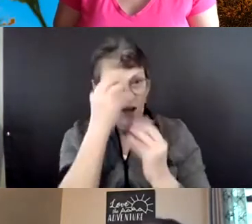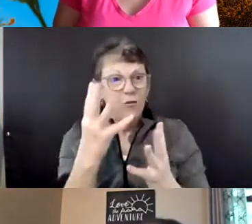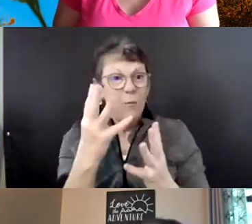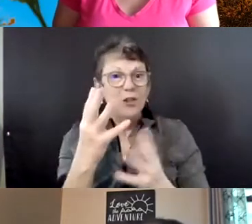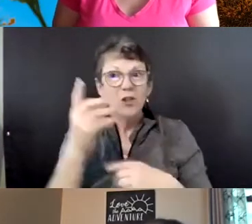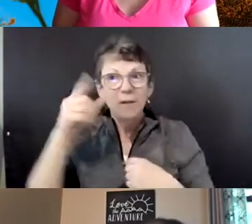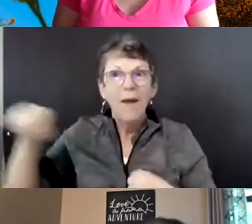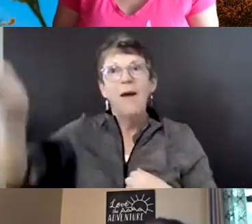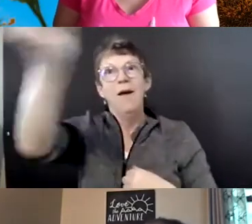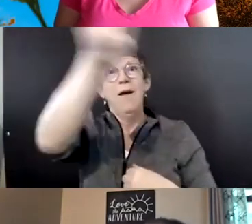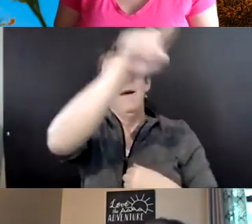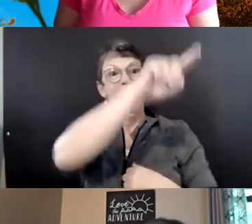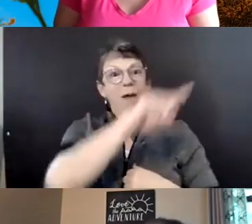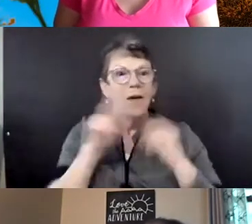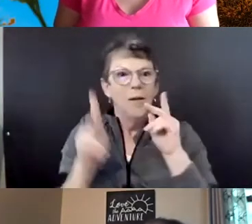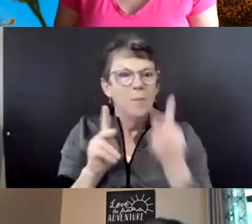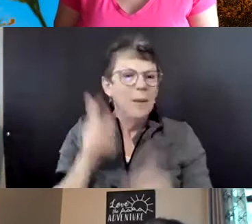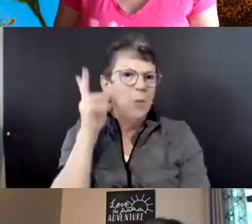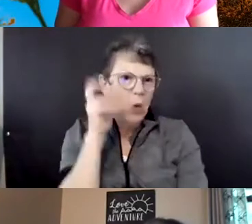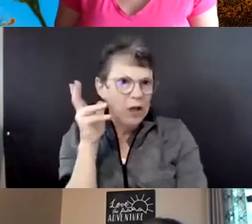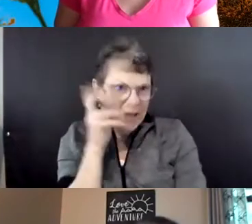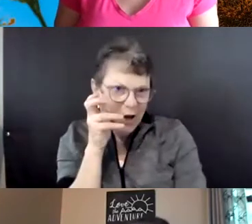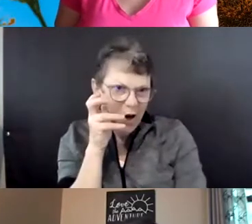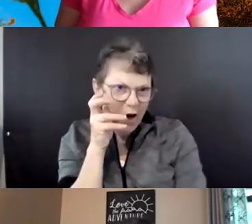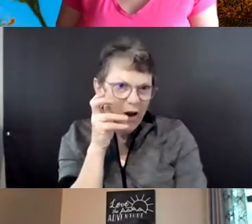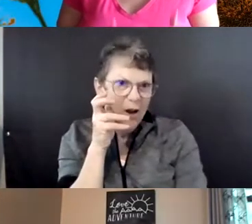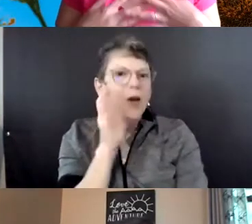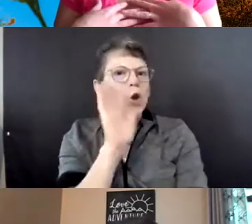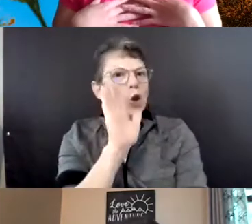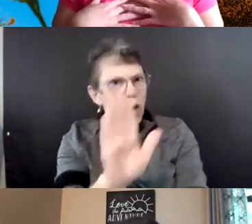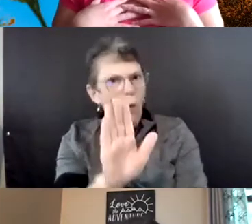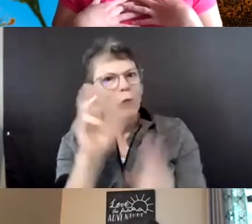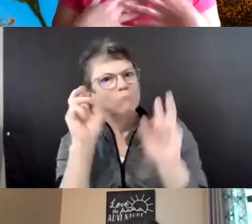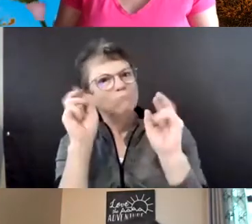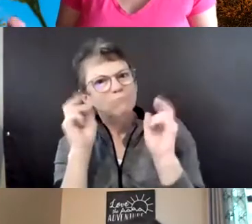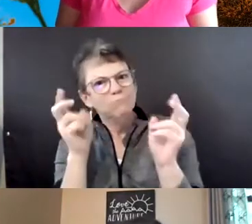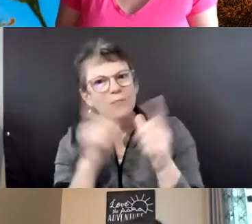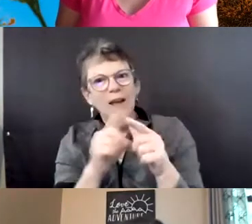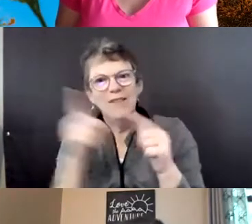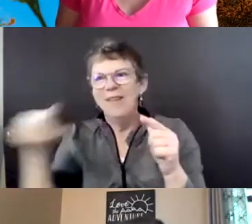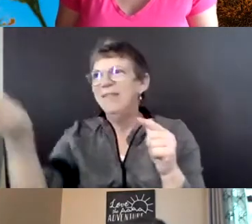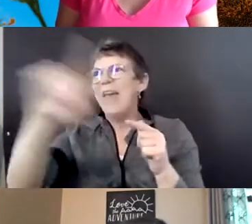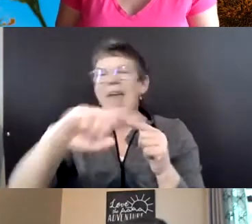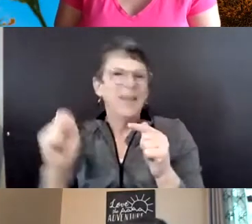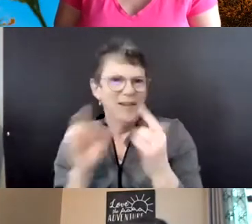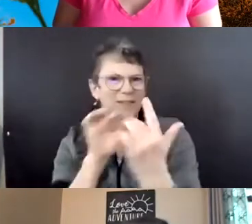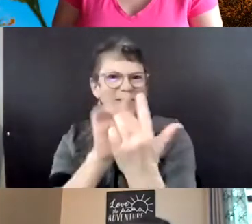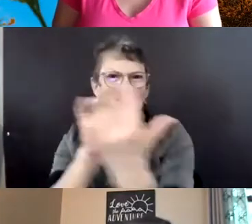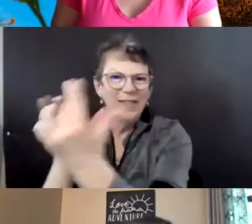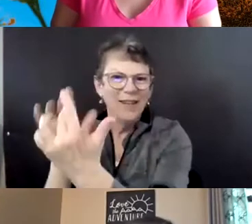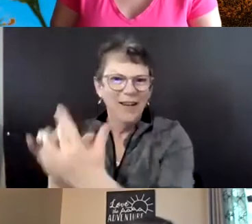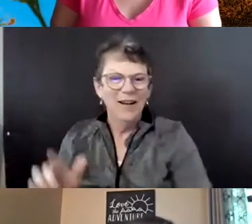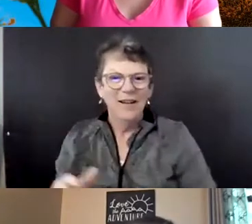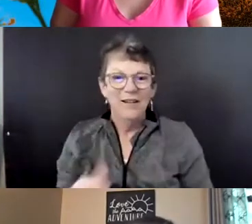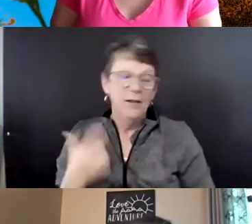and people across the state who can then reach out to you and give you their perspective. Because at JCDS, we're always ready to give you